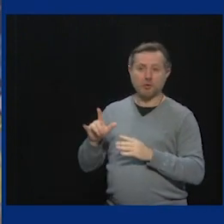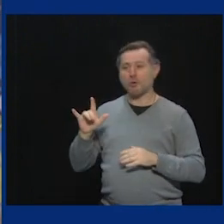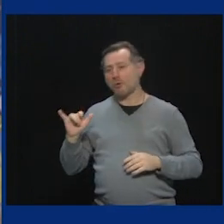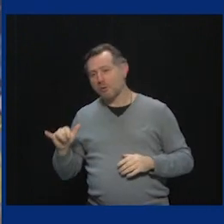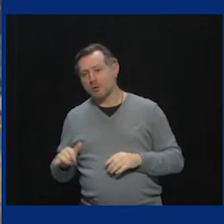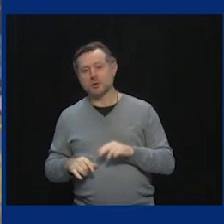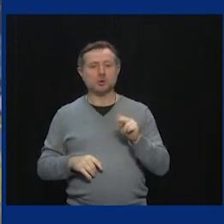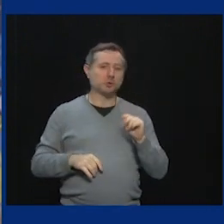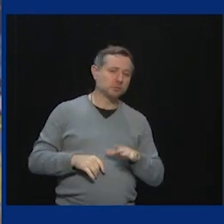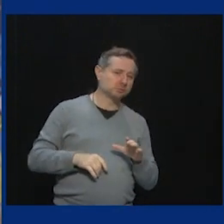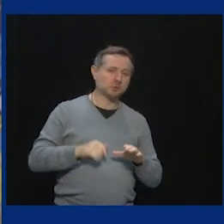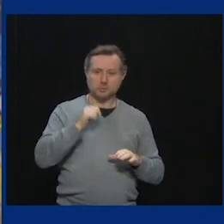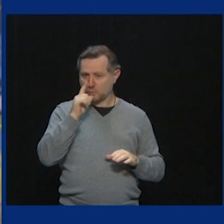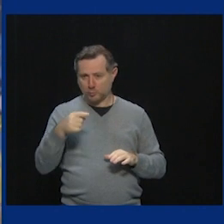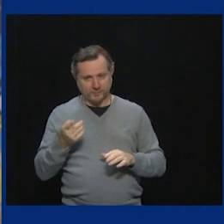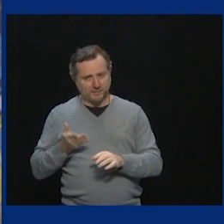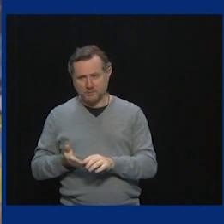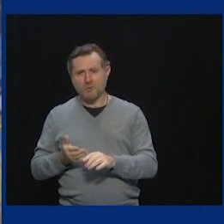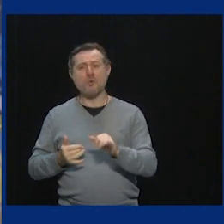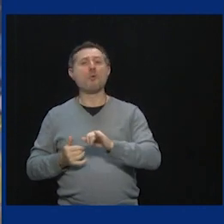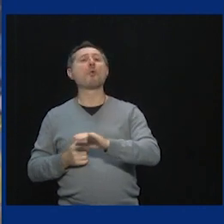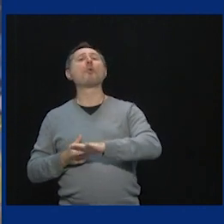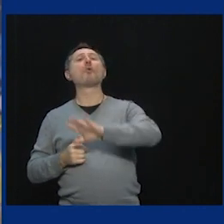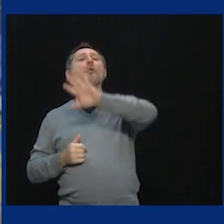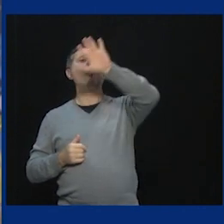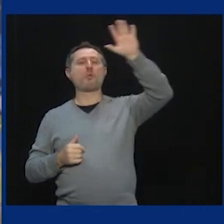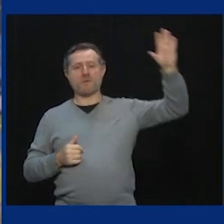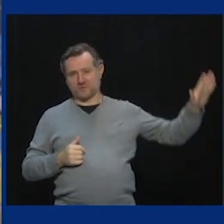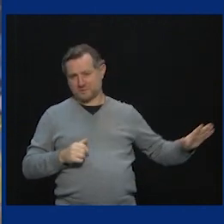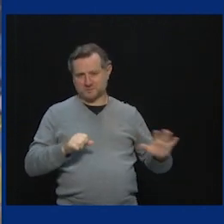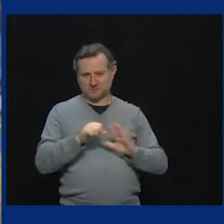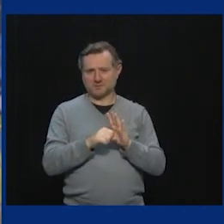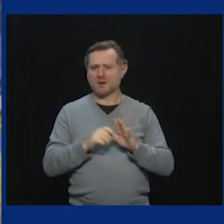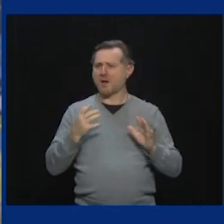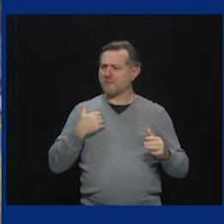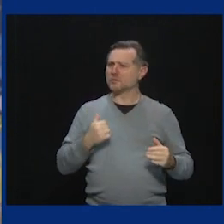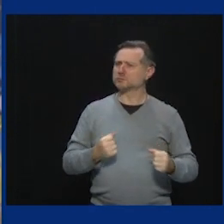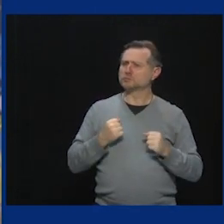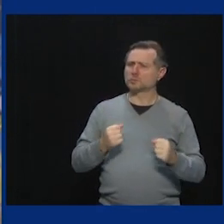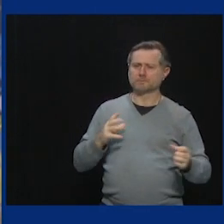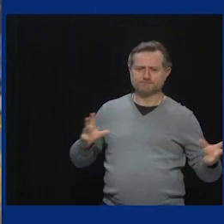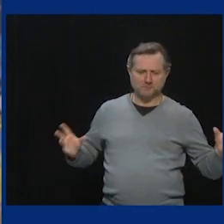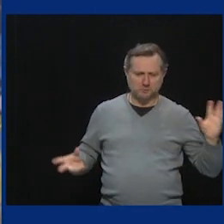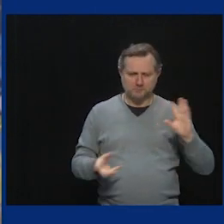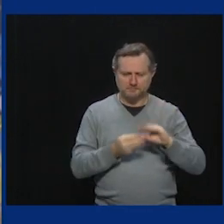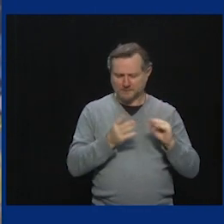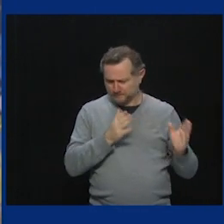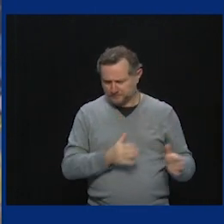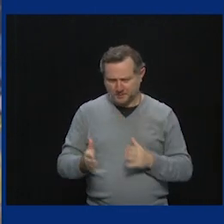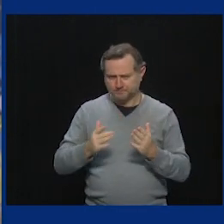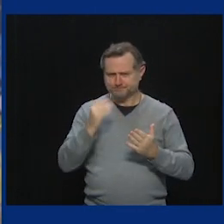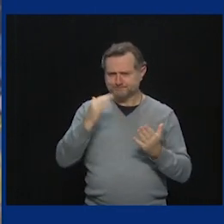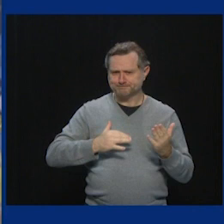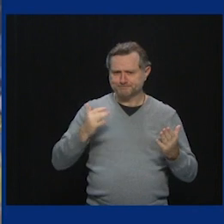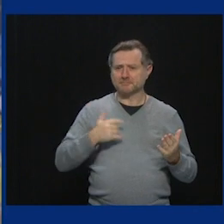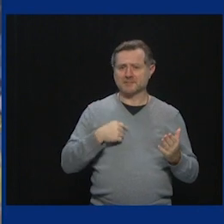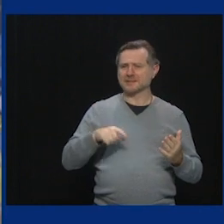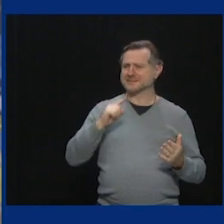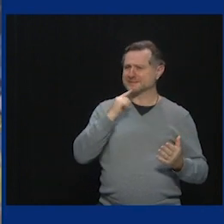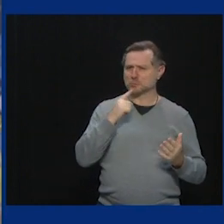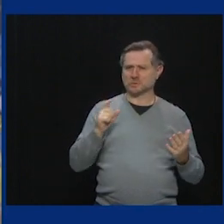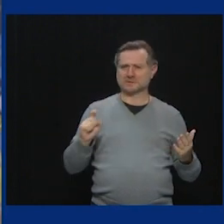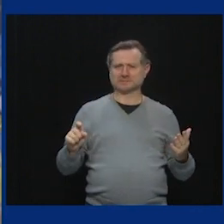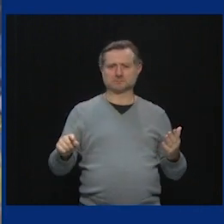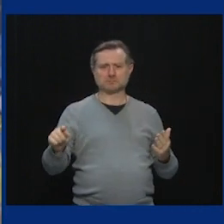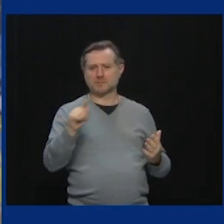to be presenting a very bold, comprehensive plan to address those critical needs right now. And not just what I saw